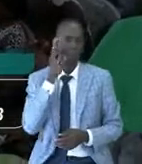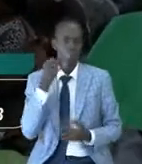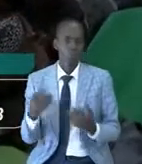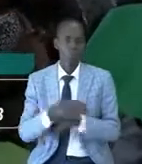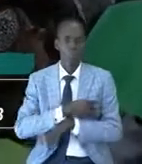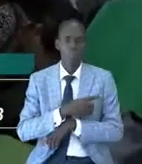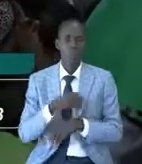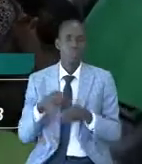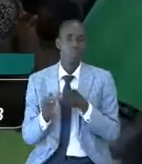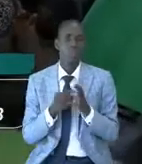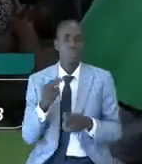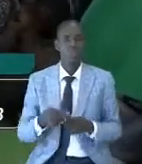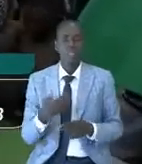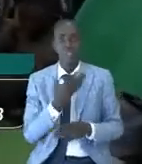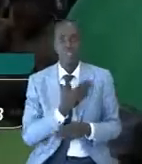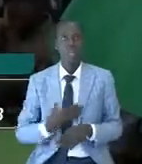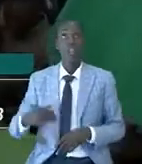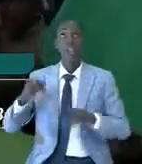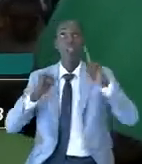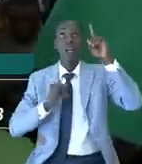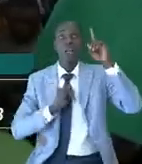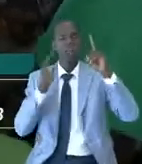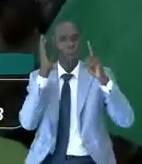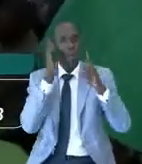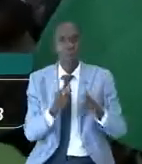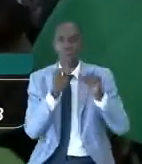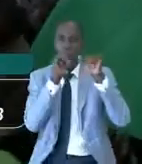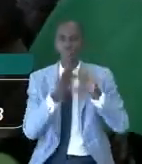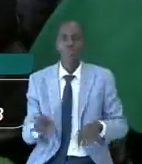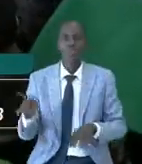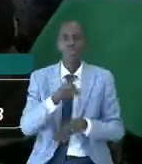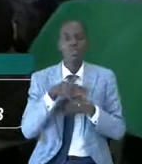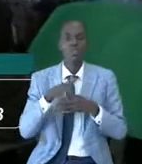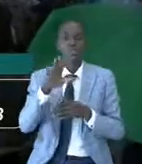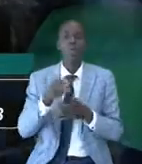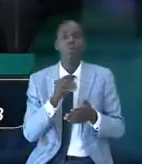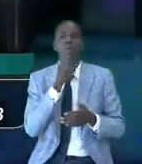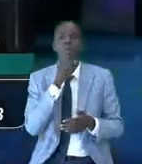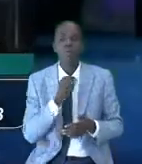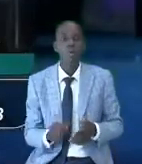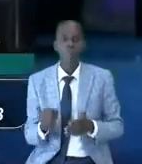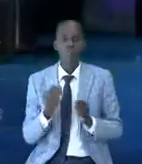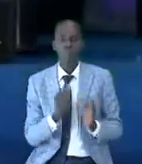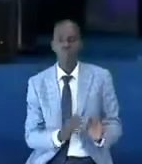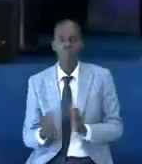settle you after your old estates and will do better unto